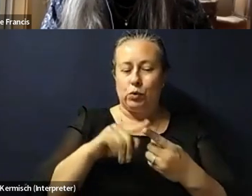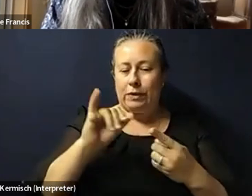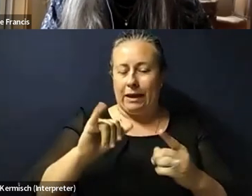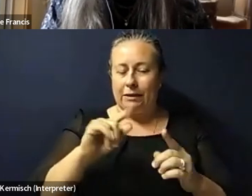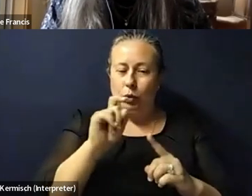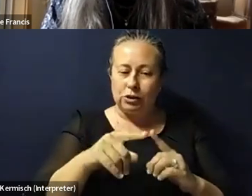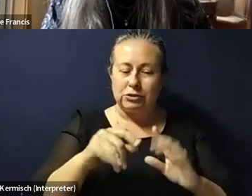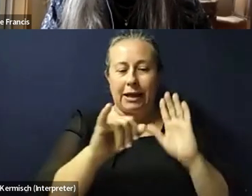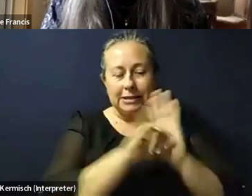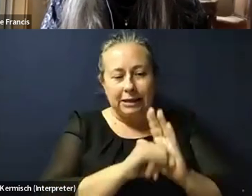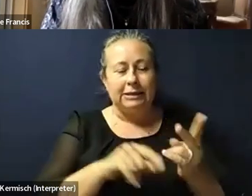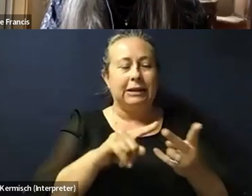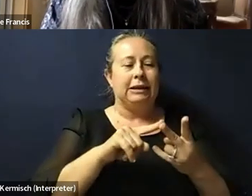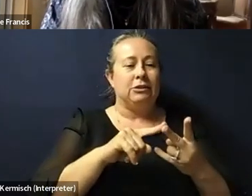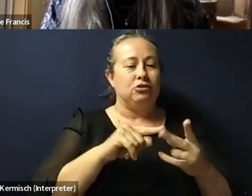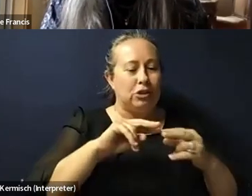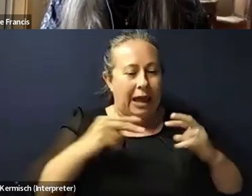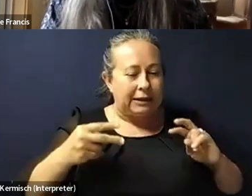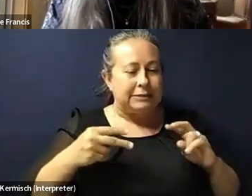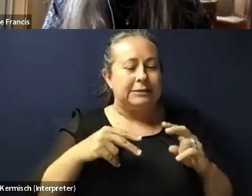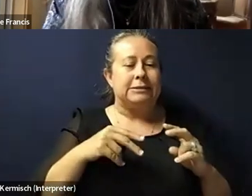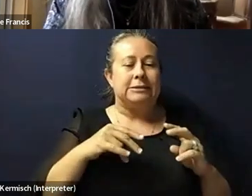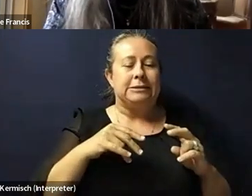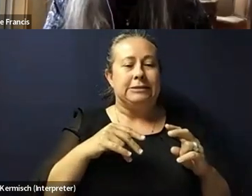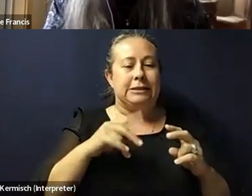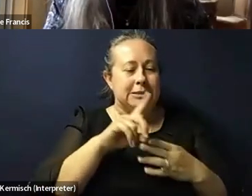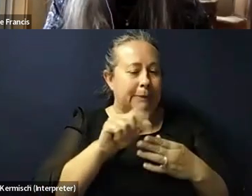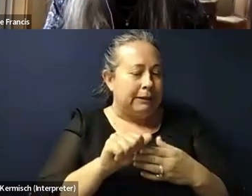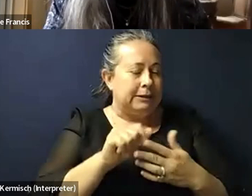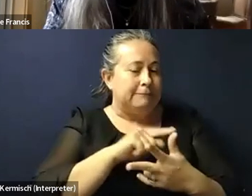identity, genetics, disability. Yeah.